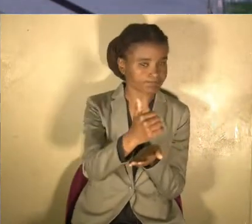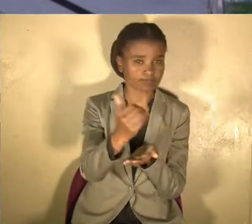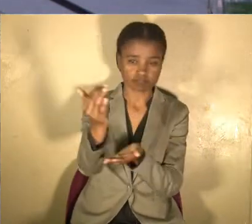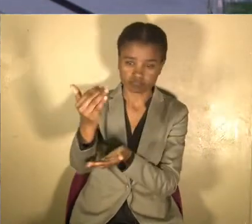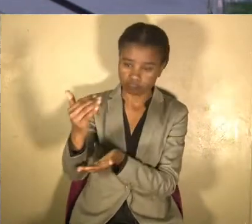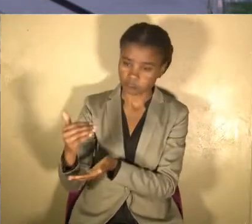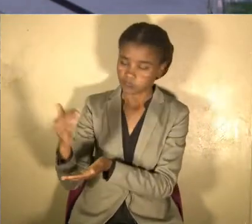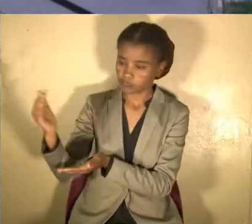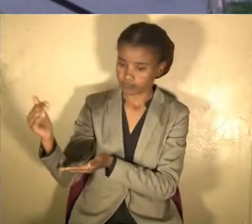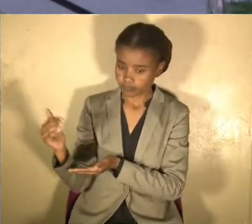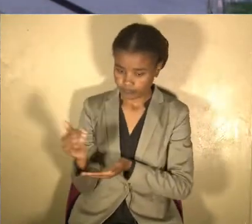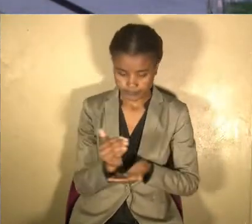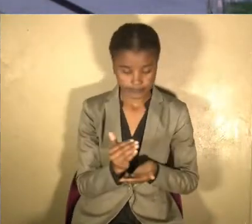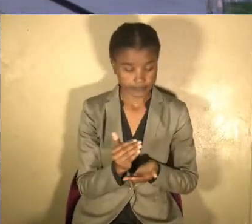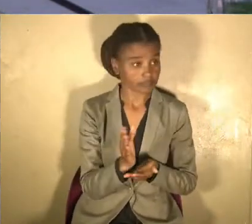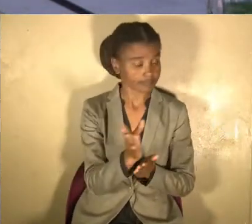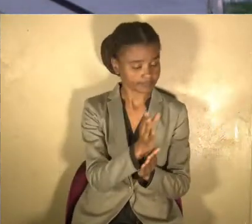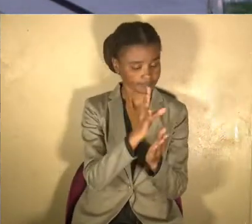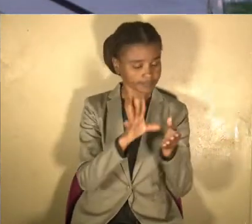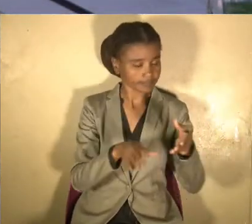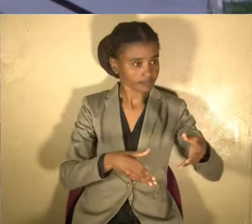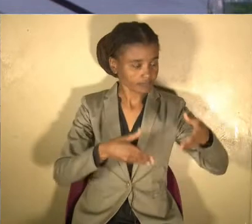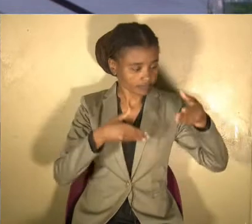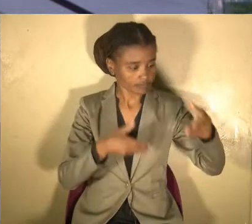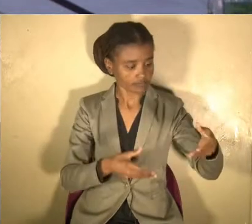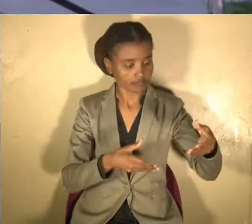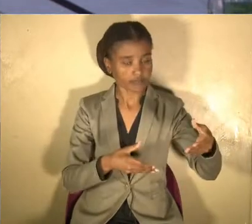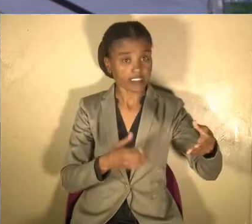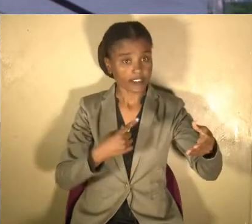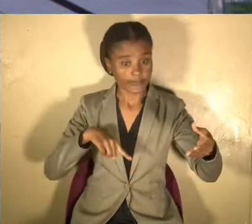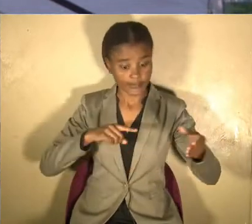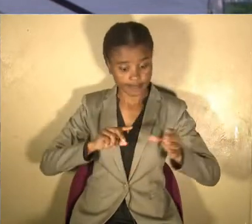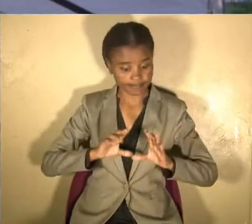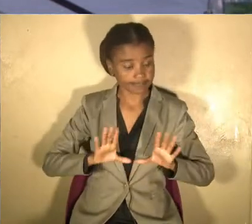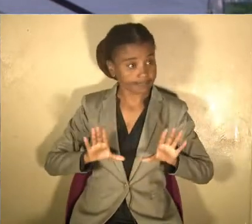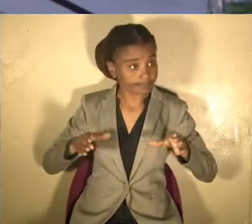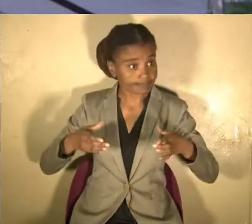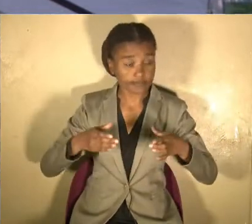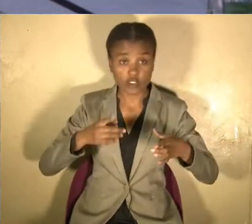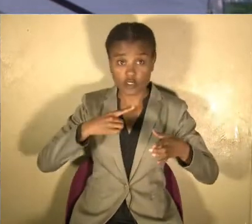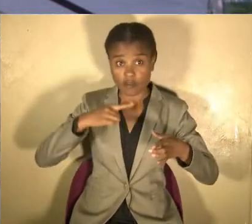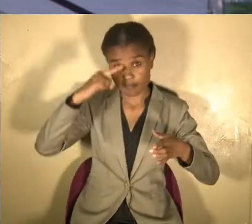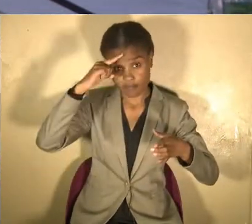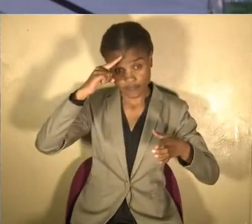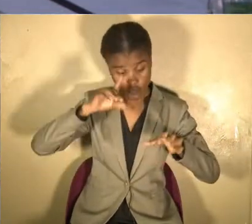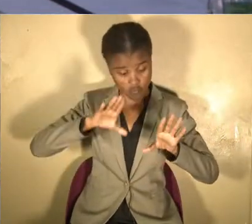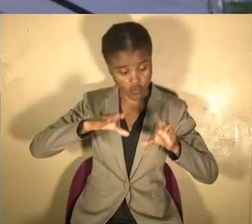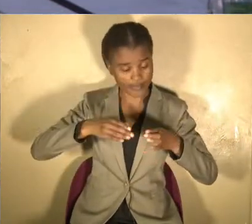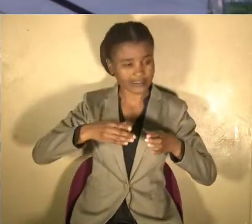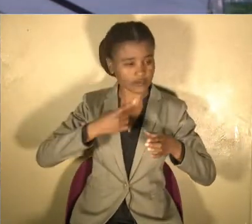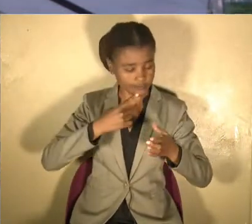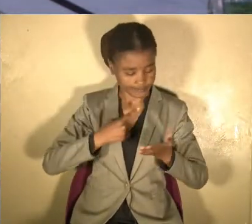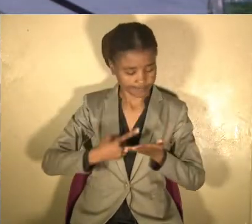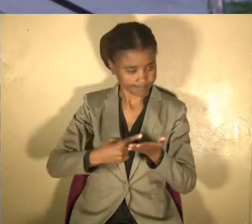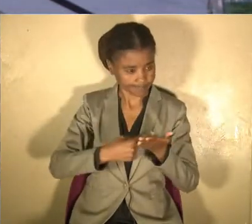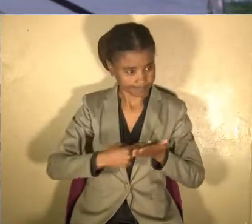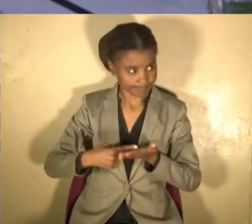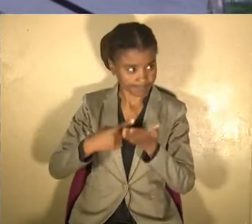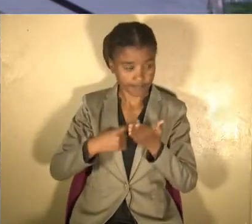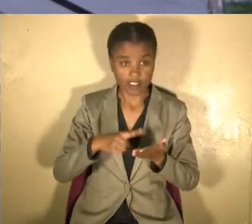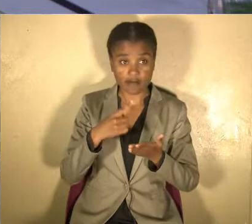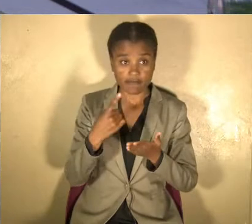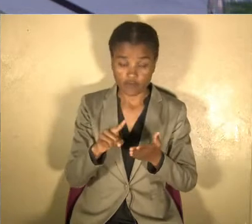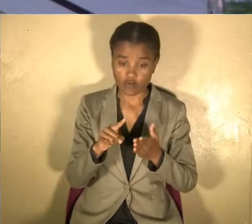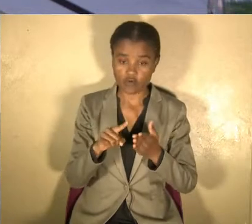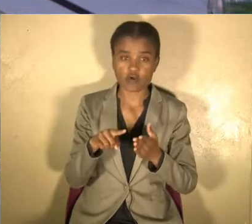and it will make its own recommendations, which will be tabled in the Gauteng Provincial Legislature for